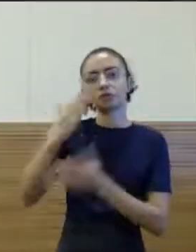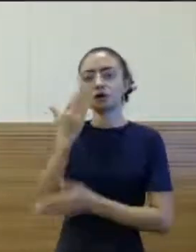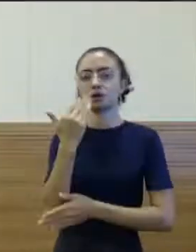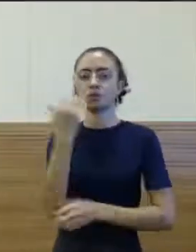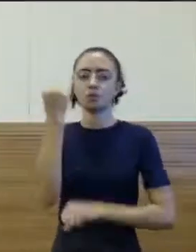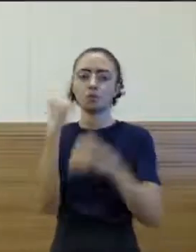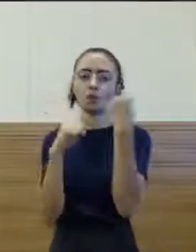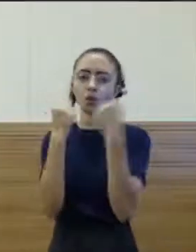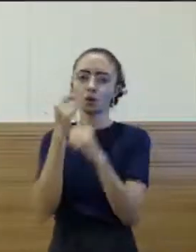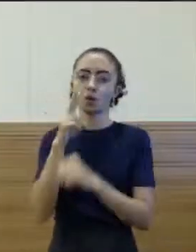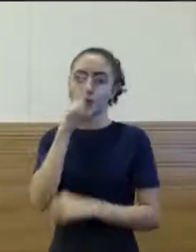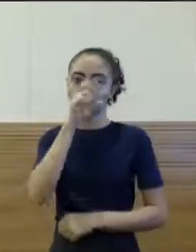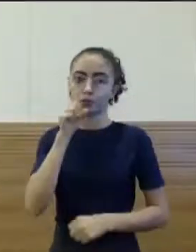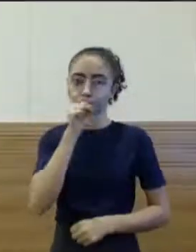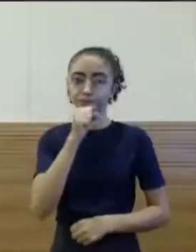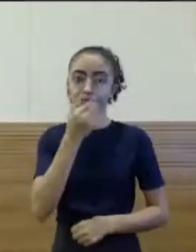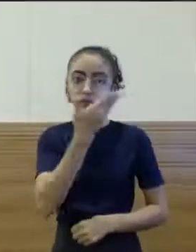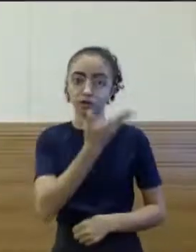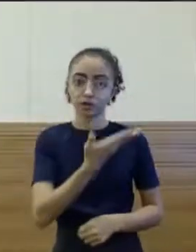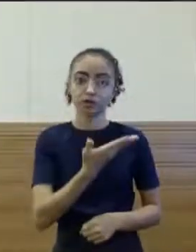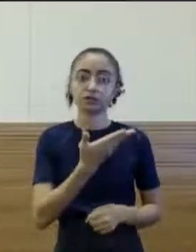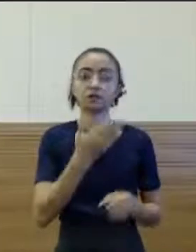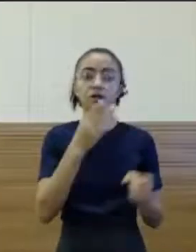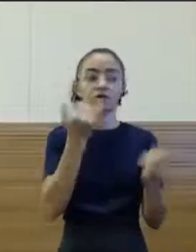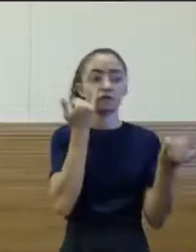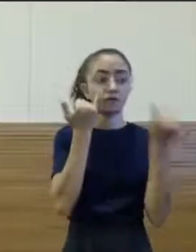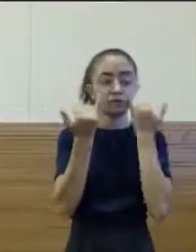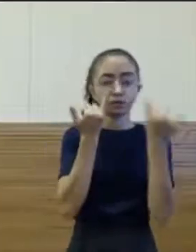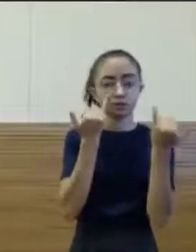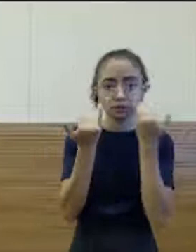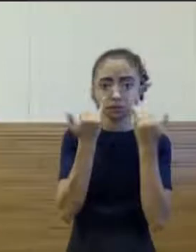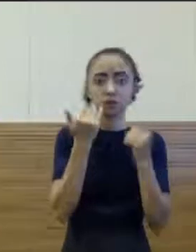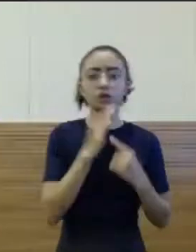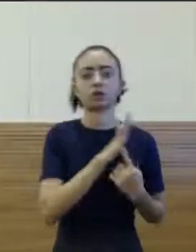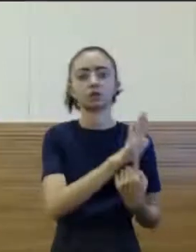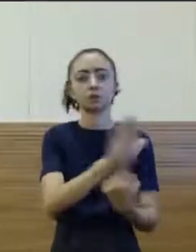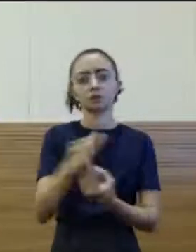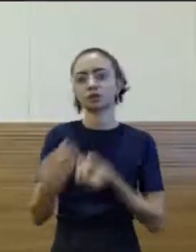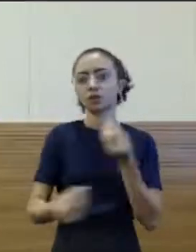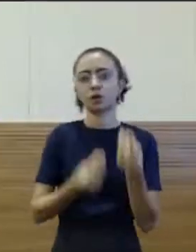have, and it shows the